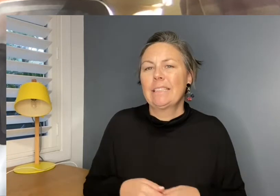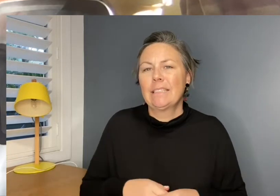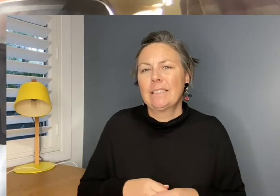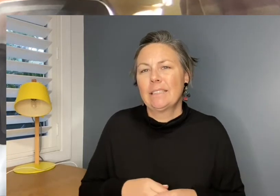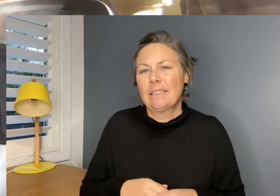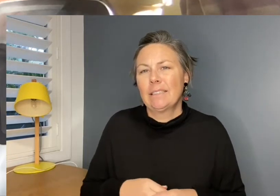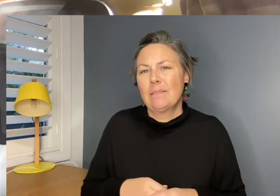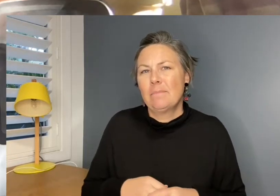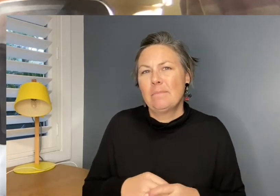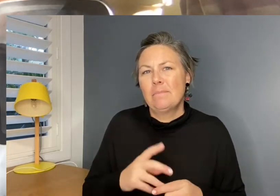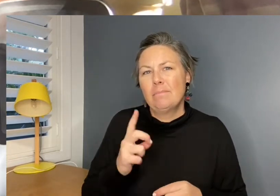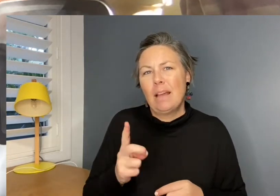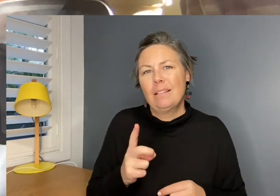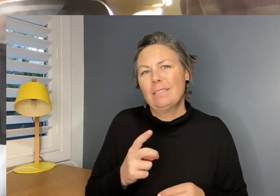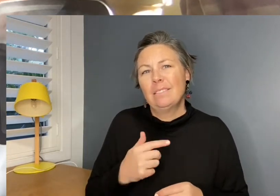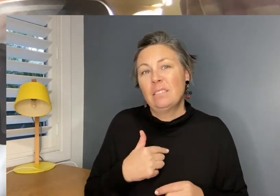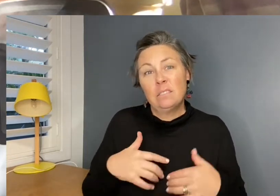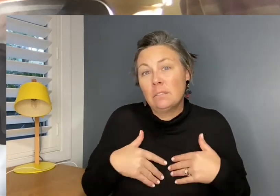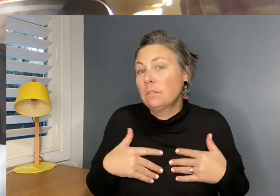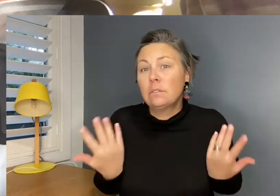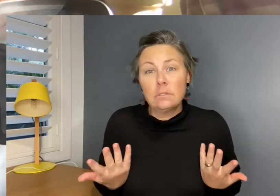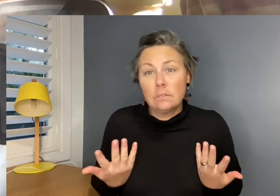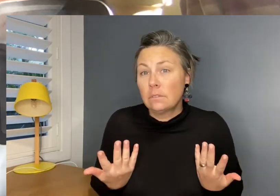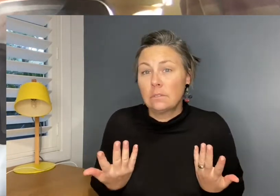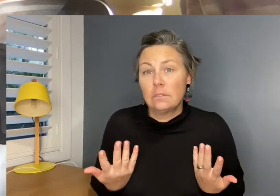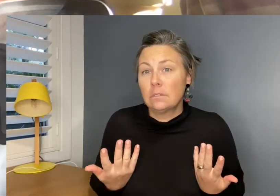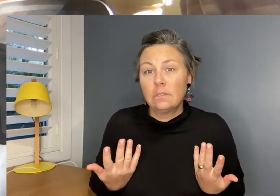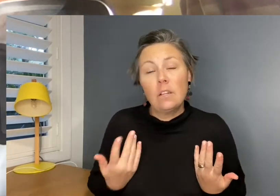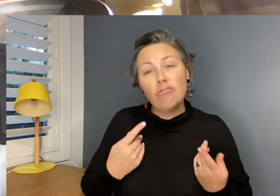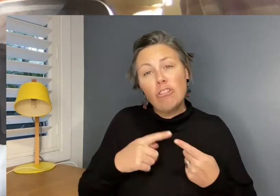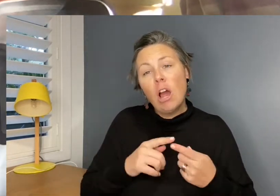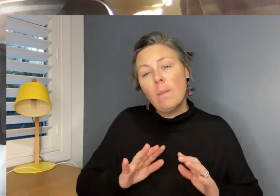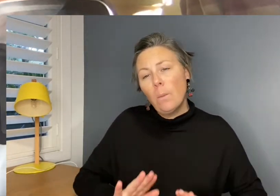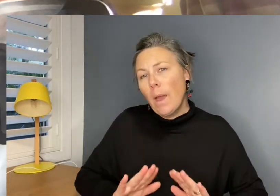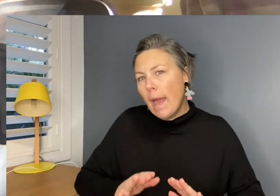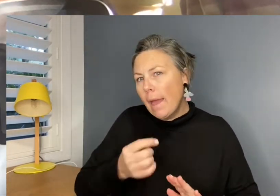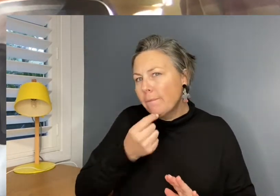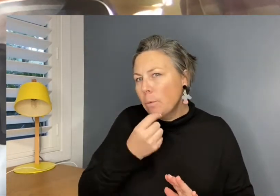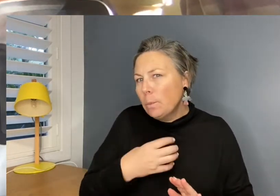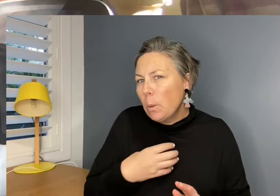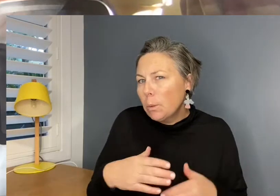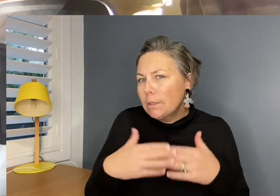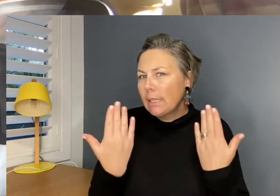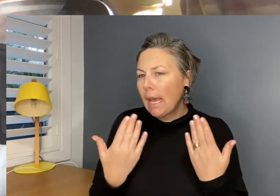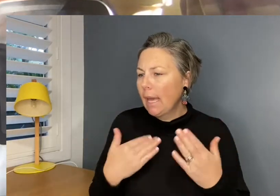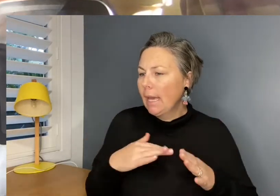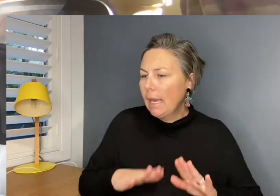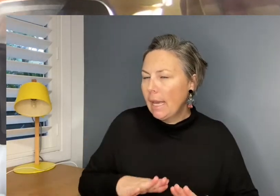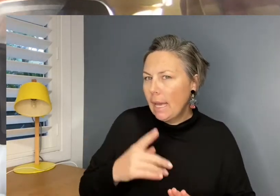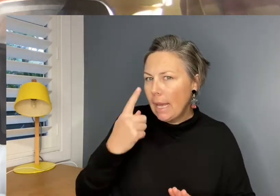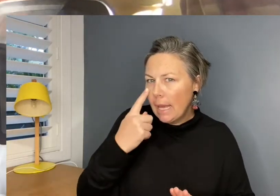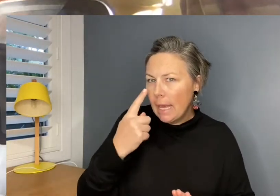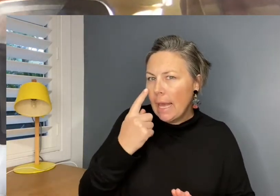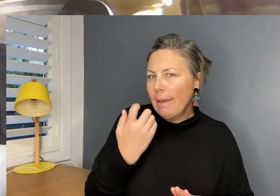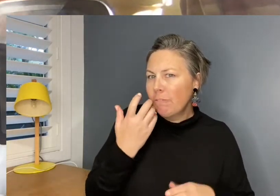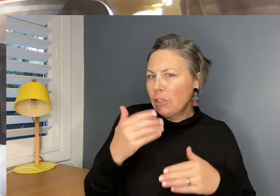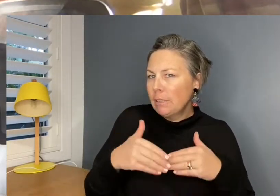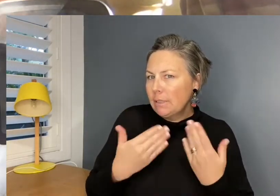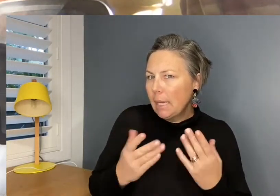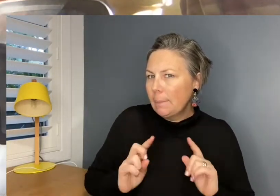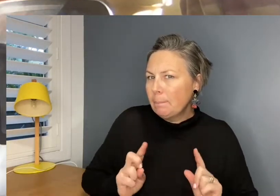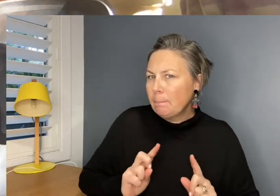But I just really didn't want to do any of it. I just really wanted to keep going for a few days and just wanted to sort of take it day by